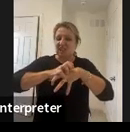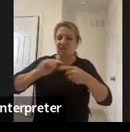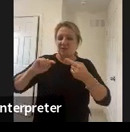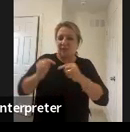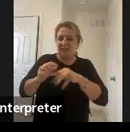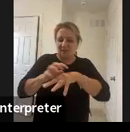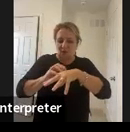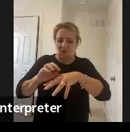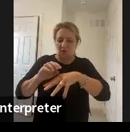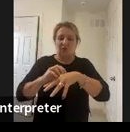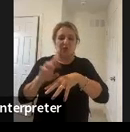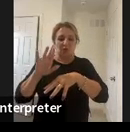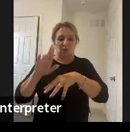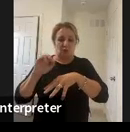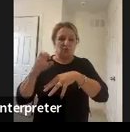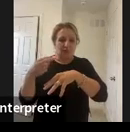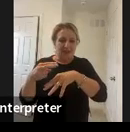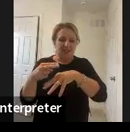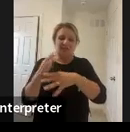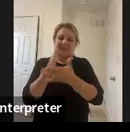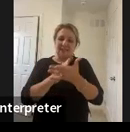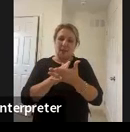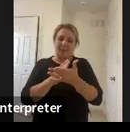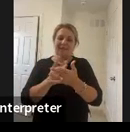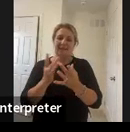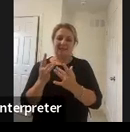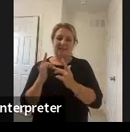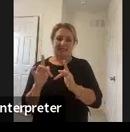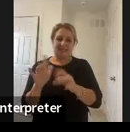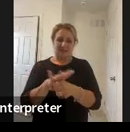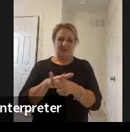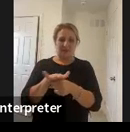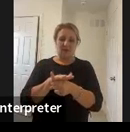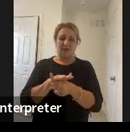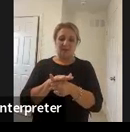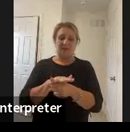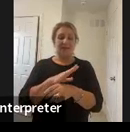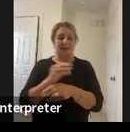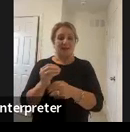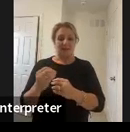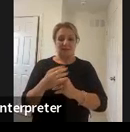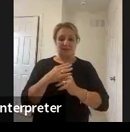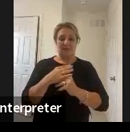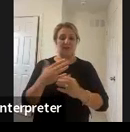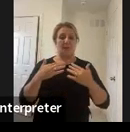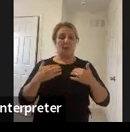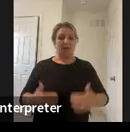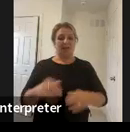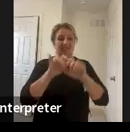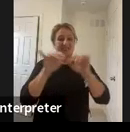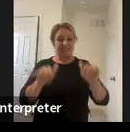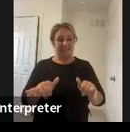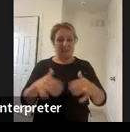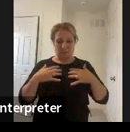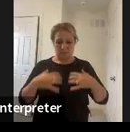lesions, some in very sensitive areas, and rarely involving other body systems causing difficulty breathing, chest pain,